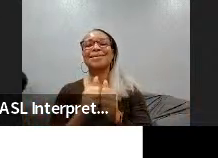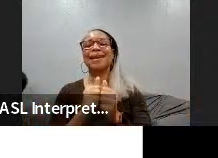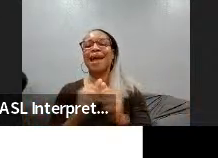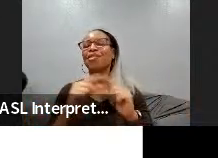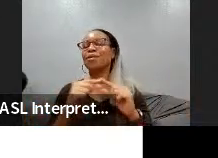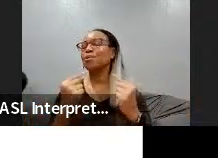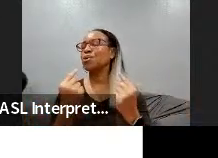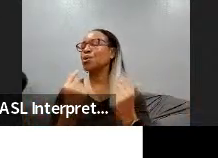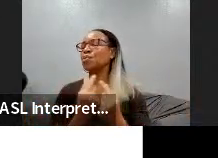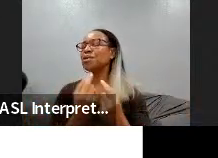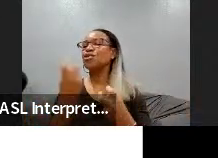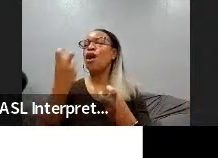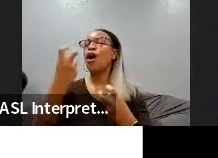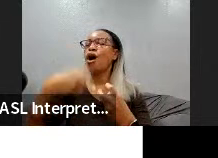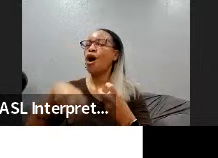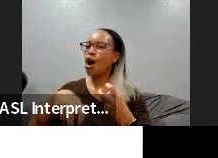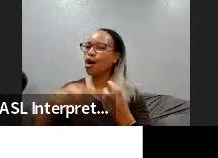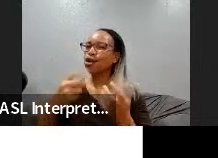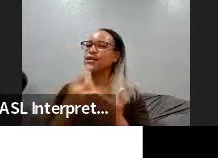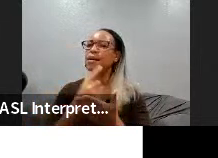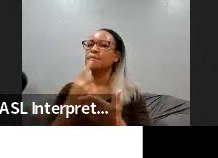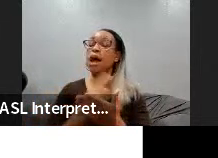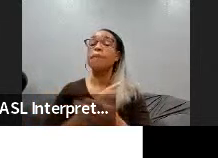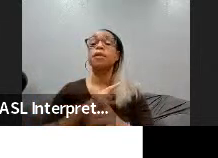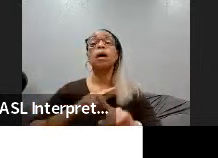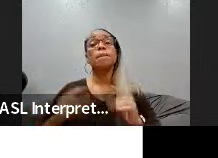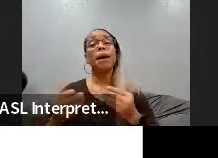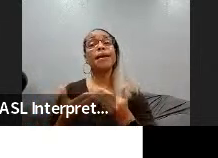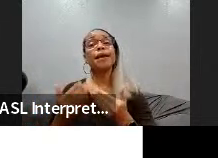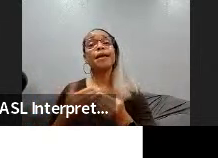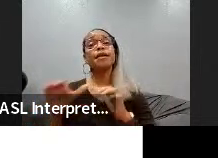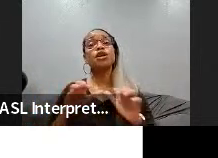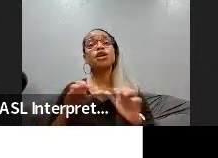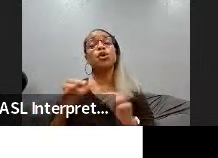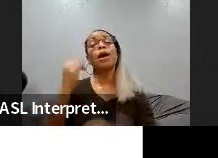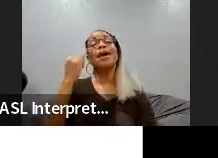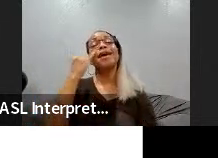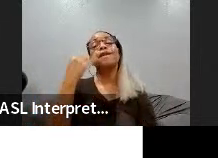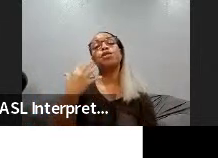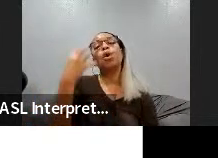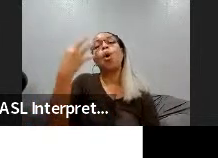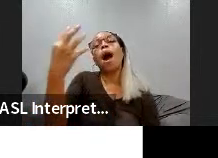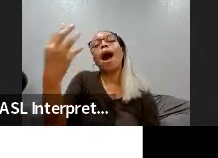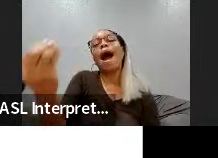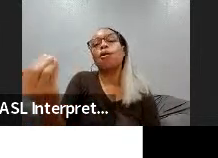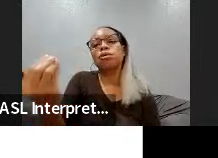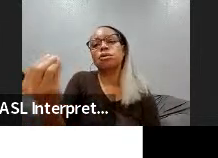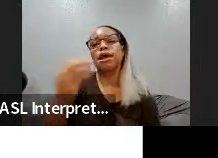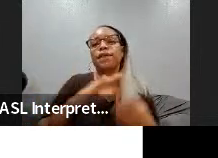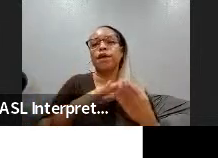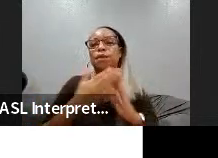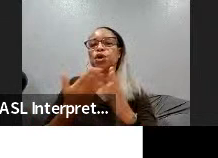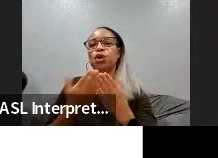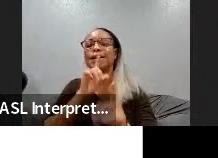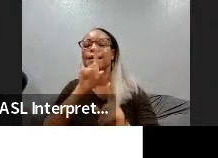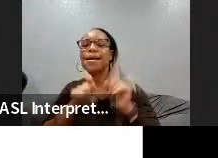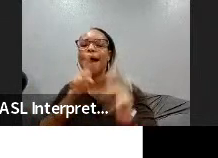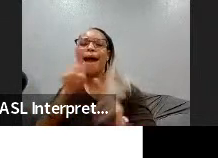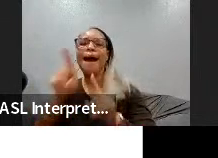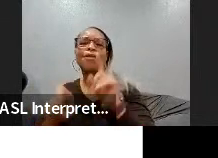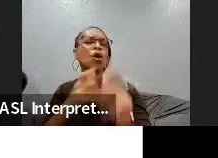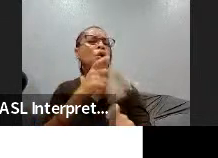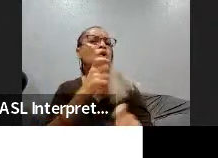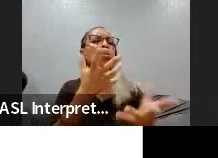do sometimes, but very easy to do if you go out in the community and say, who wants to help?